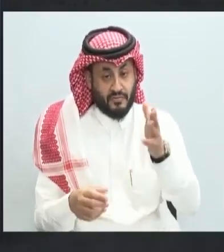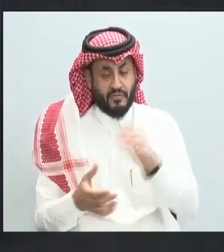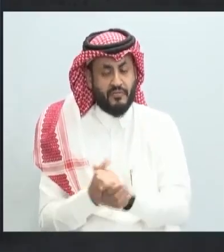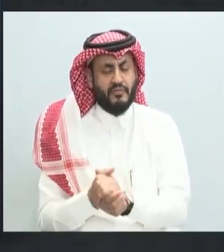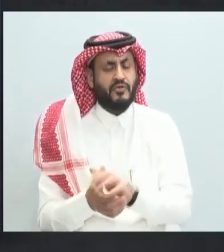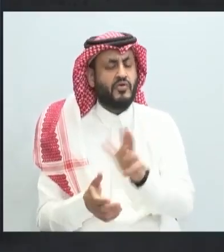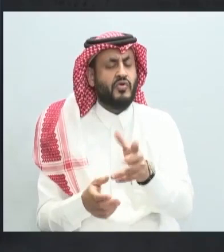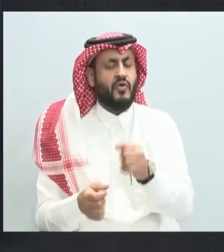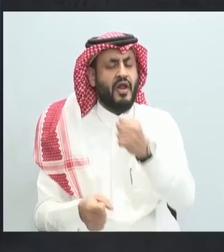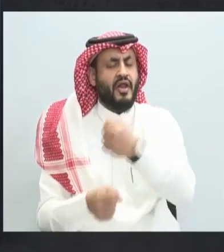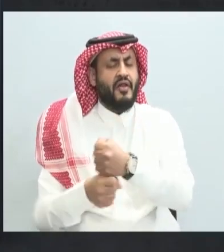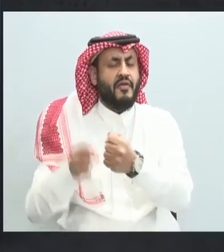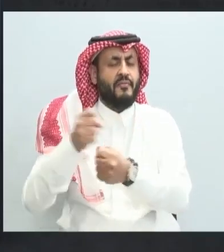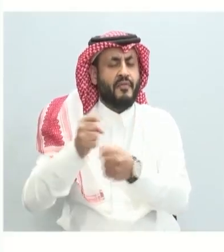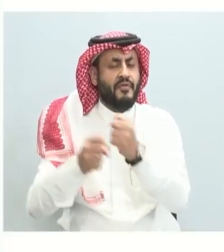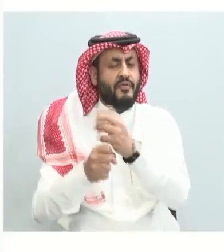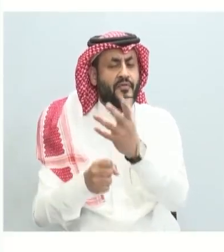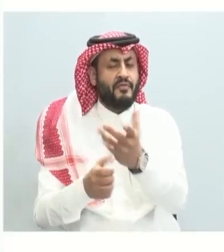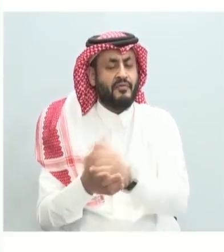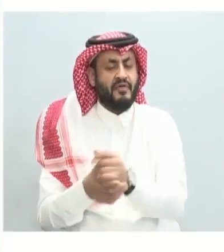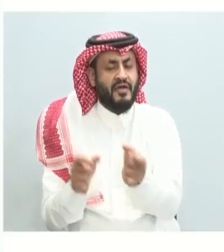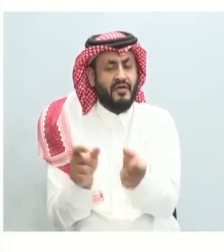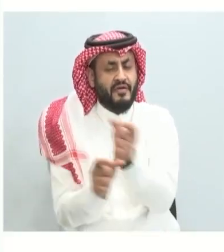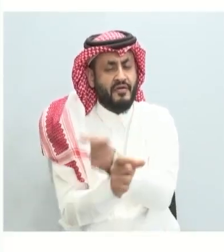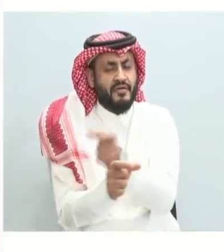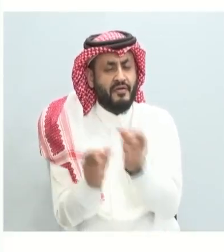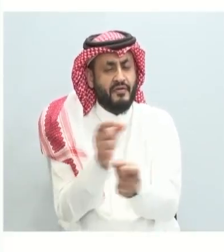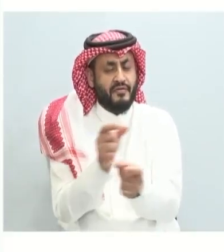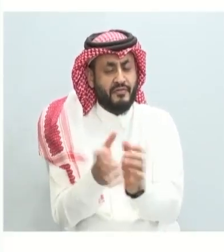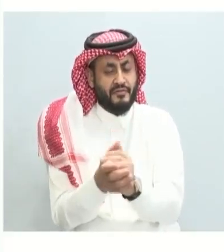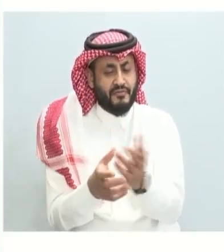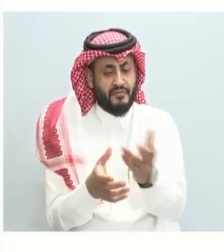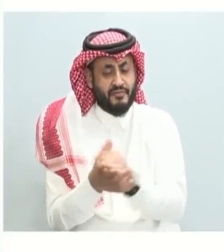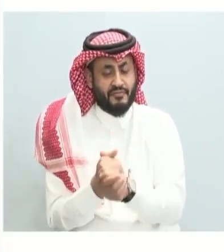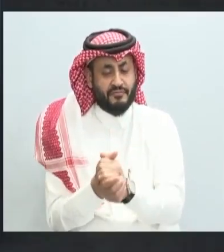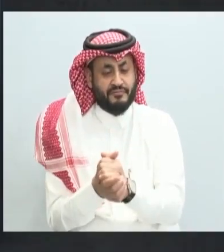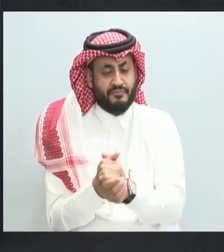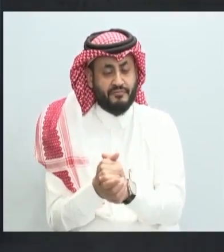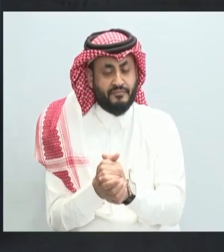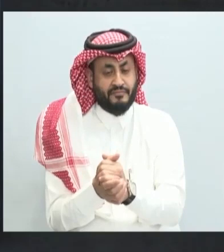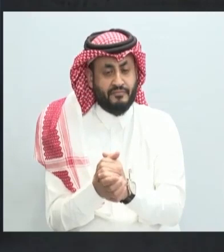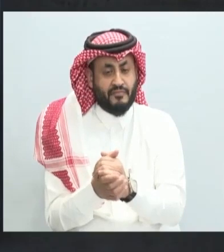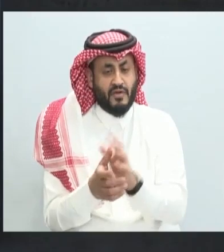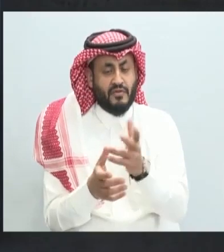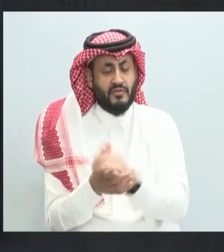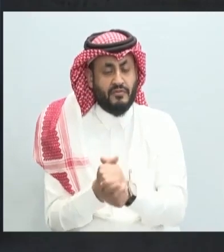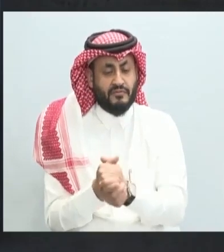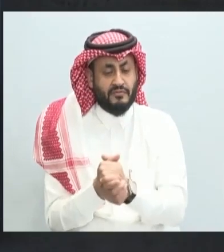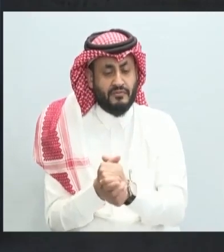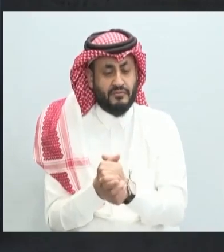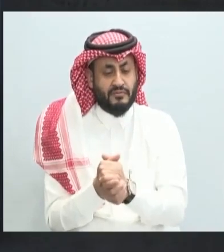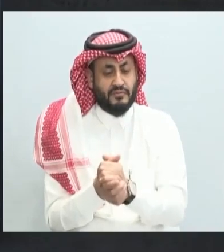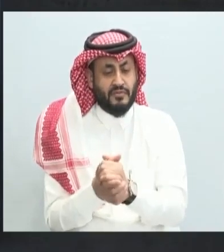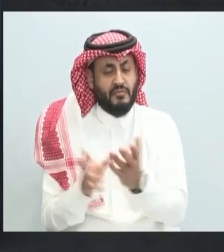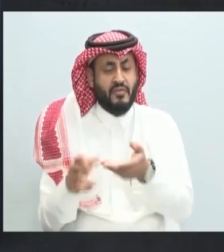can you make a new chant? By changing the words. Instead of saying, who is sleepy, you can say, who